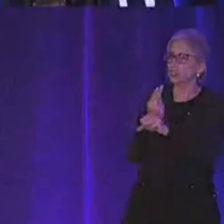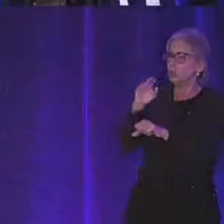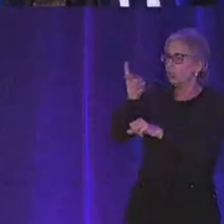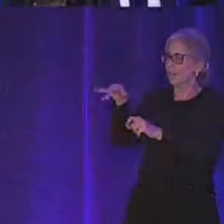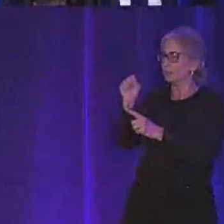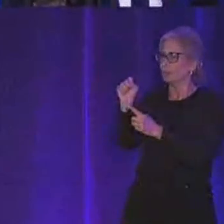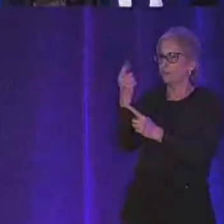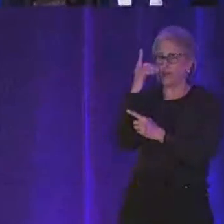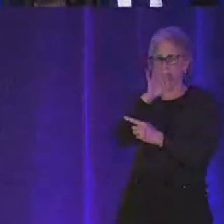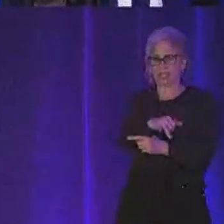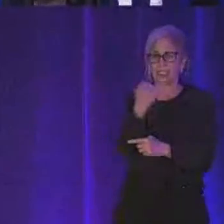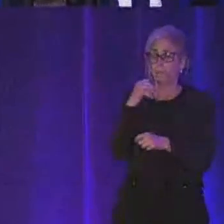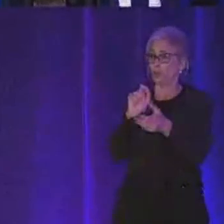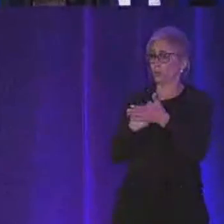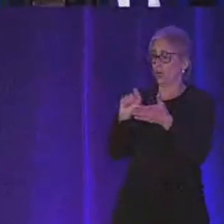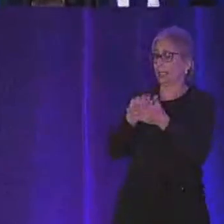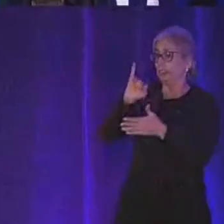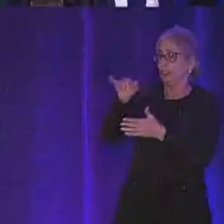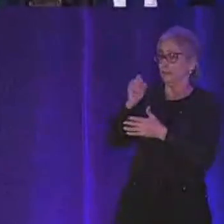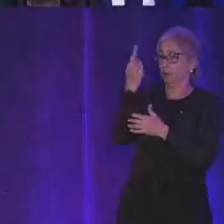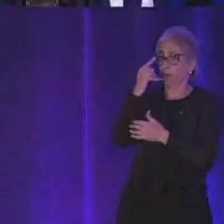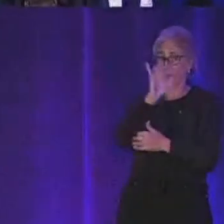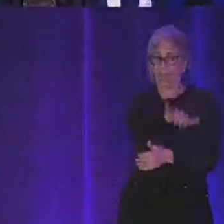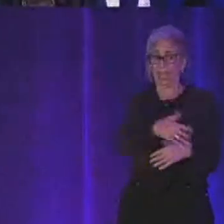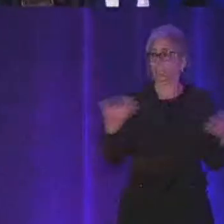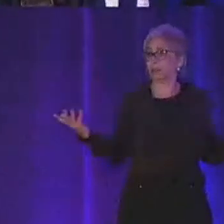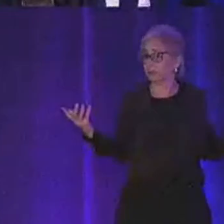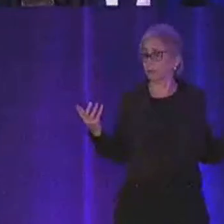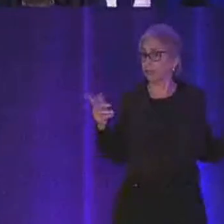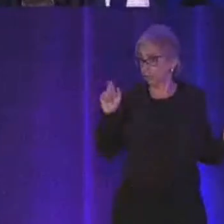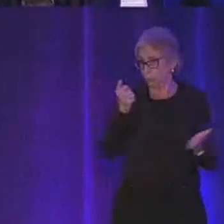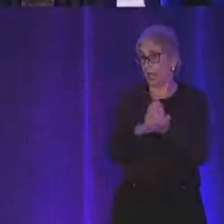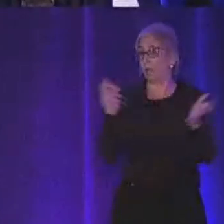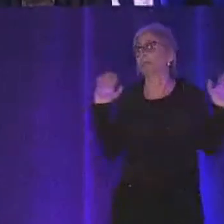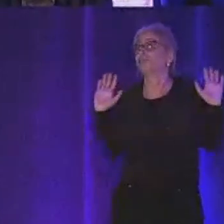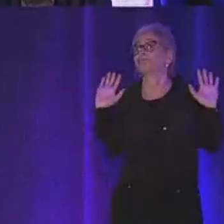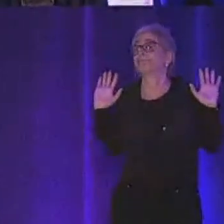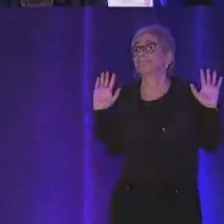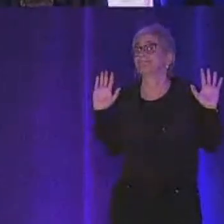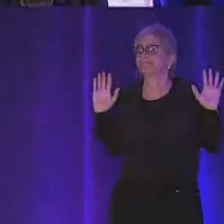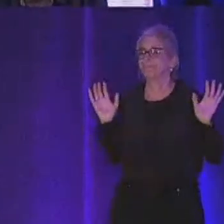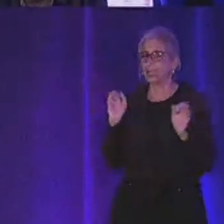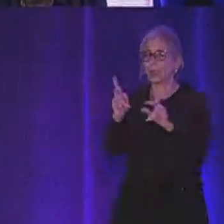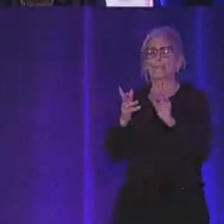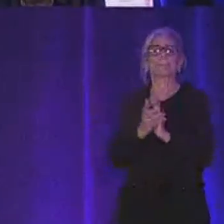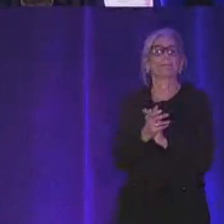want you, if you're writing JavaScript to do this, you need help. Okay, anyway.